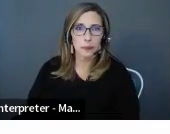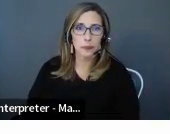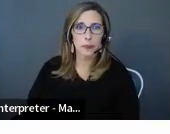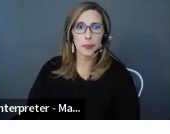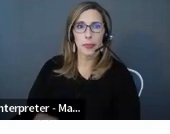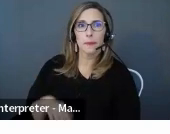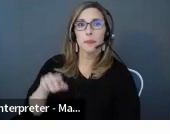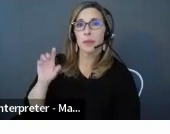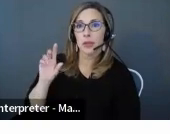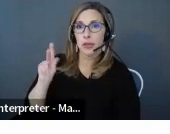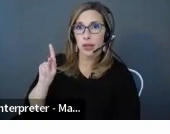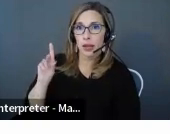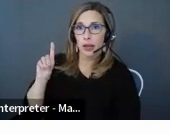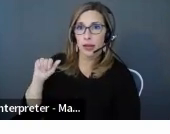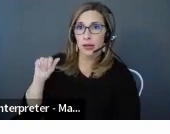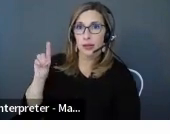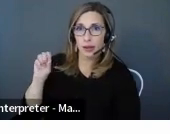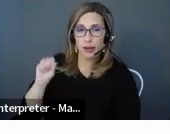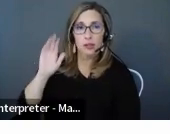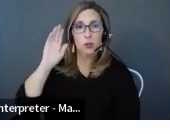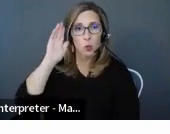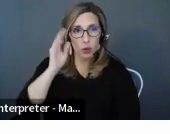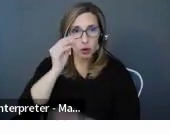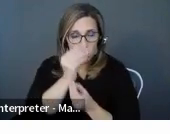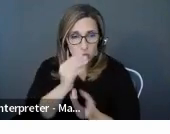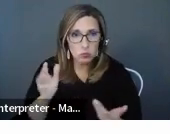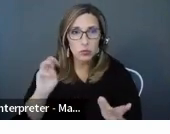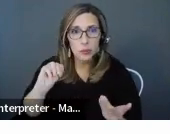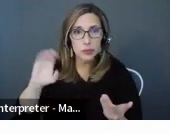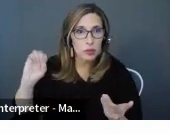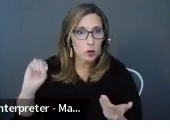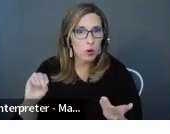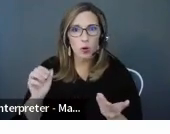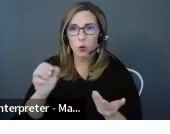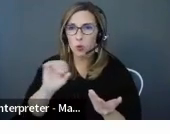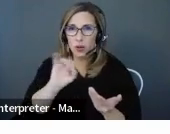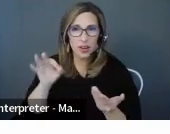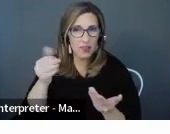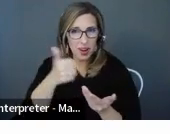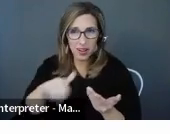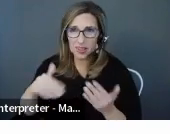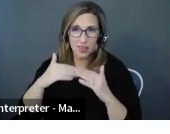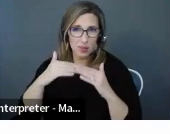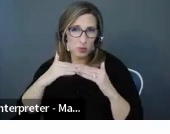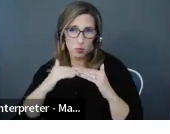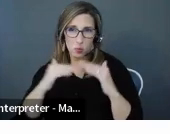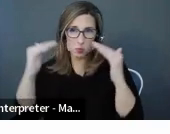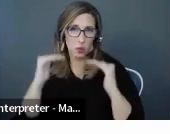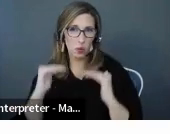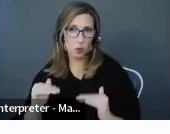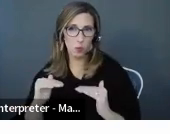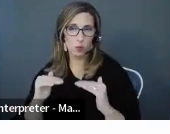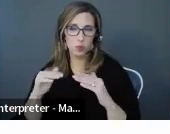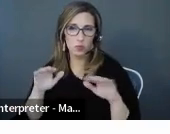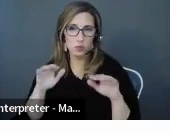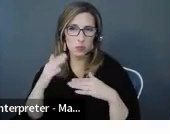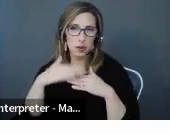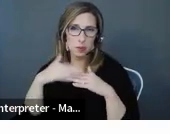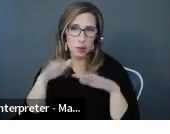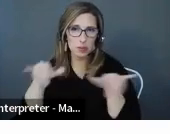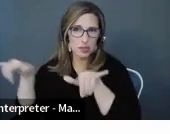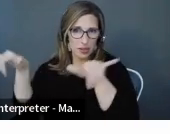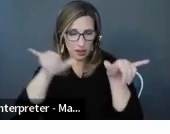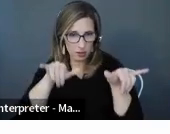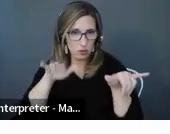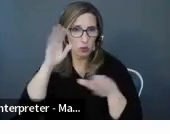KDADs will notify MCOs and assessing entities of any assurances that fall below minimum federal standards. KDADs also notifies providers